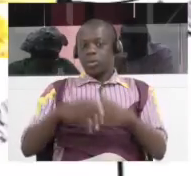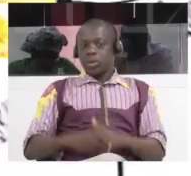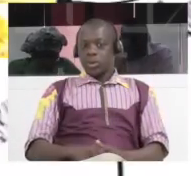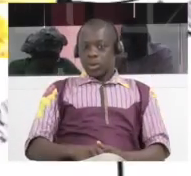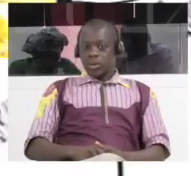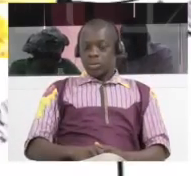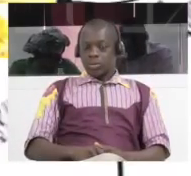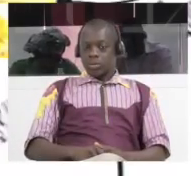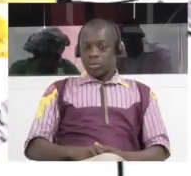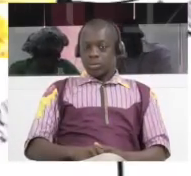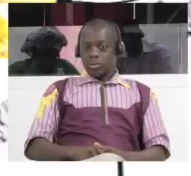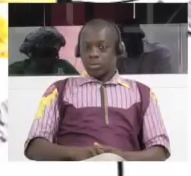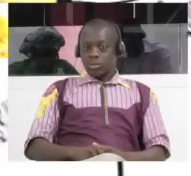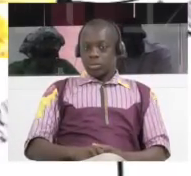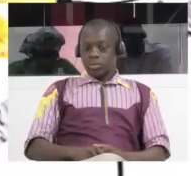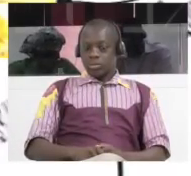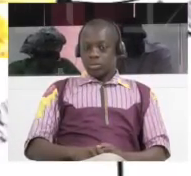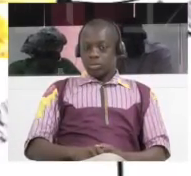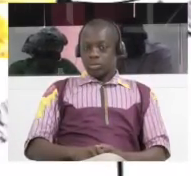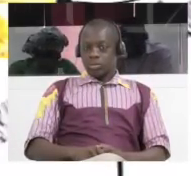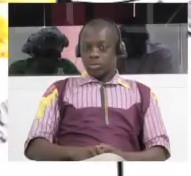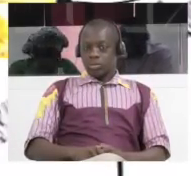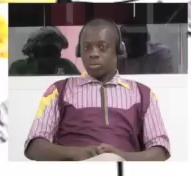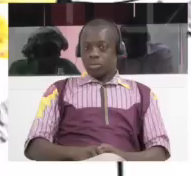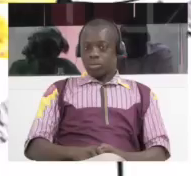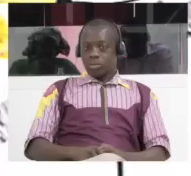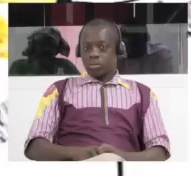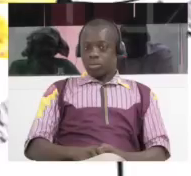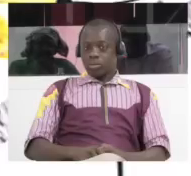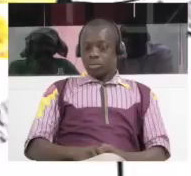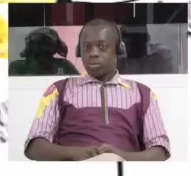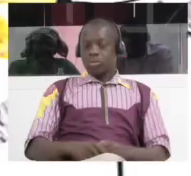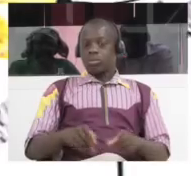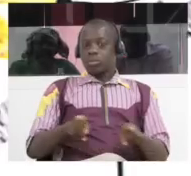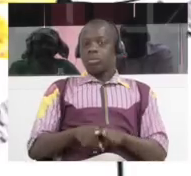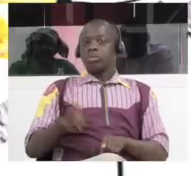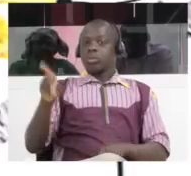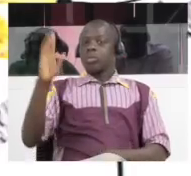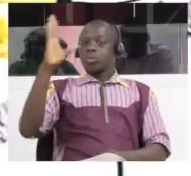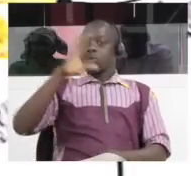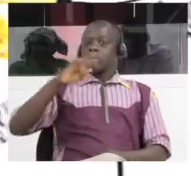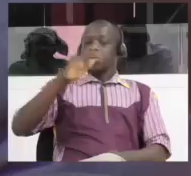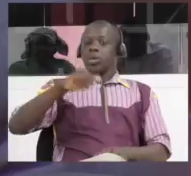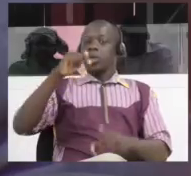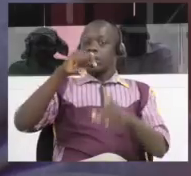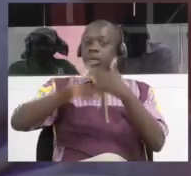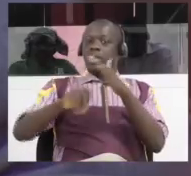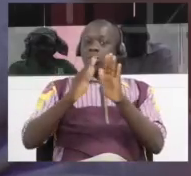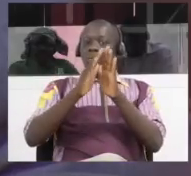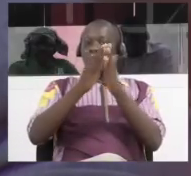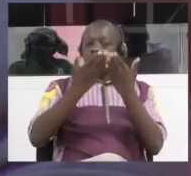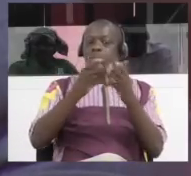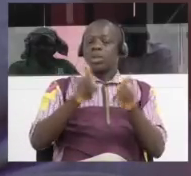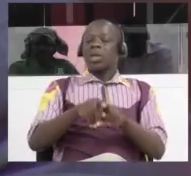You're theorizing the issue. You're telling us what is in the textbooks, what your responsibility is. But tell us how